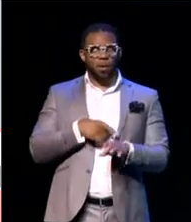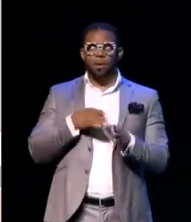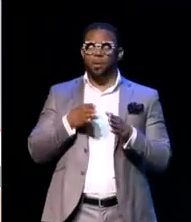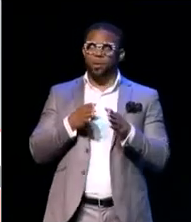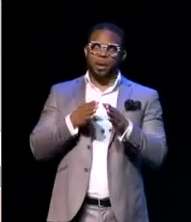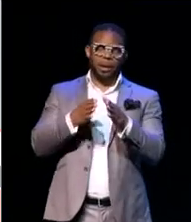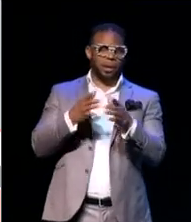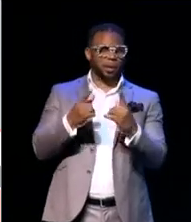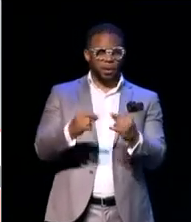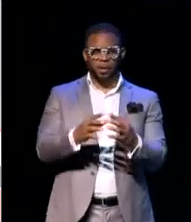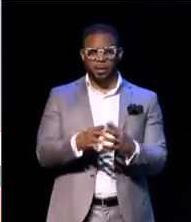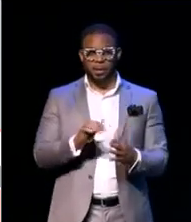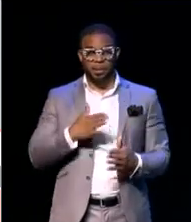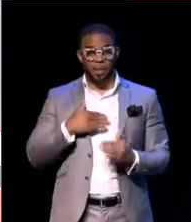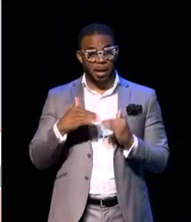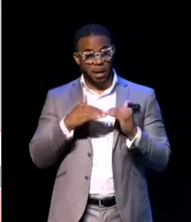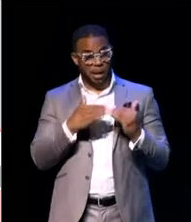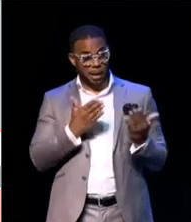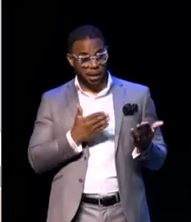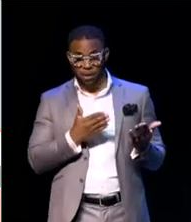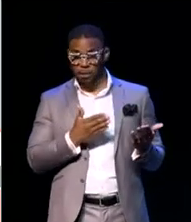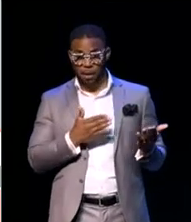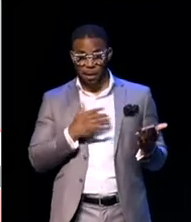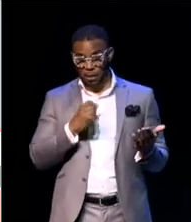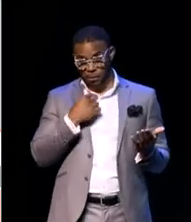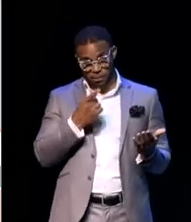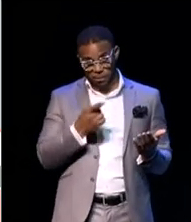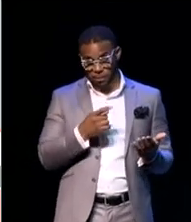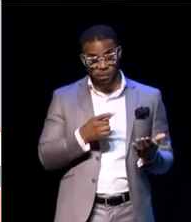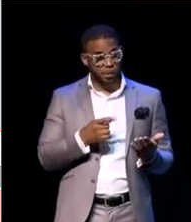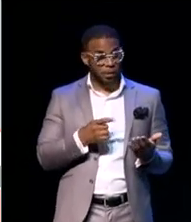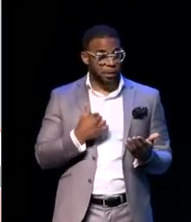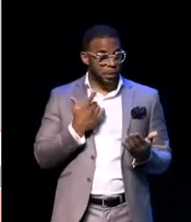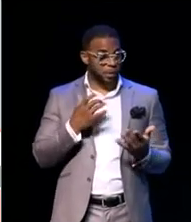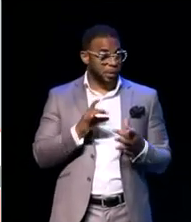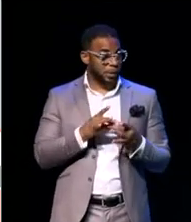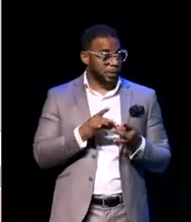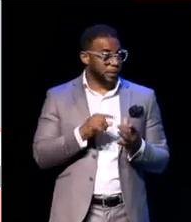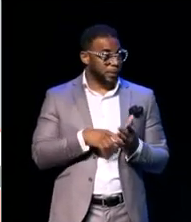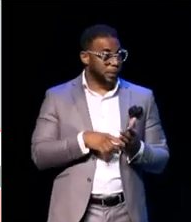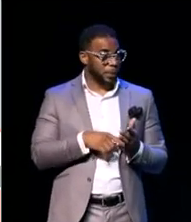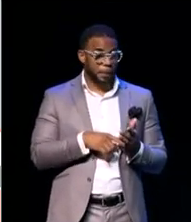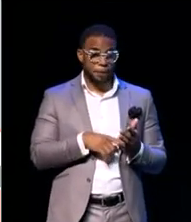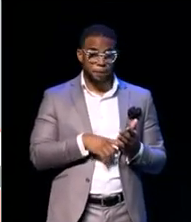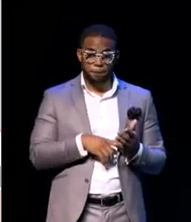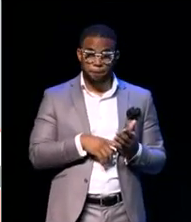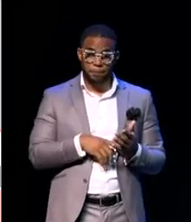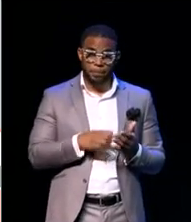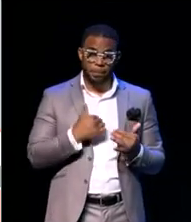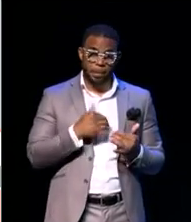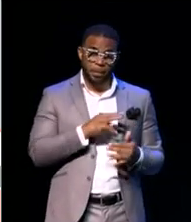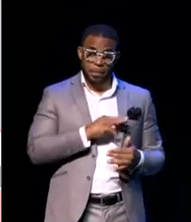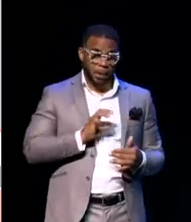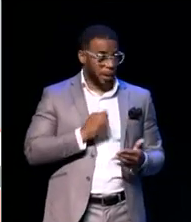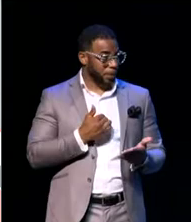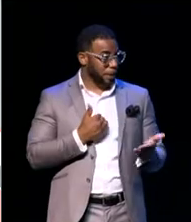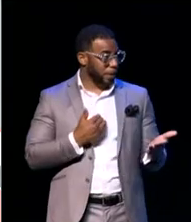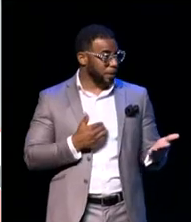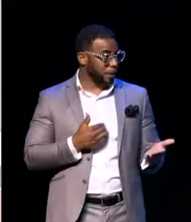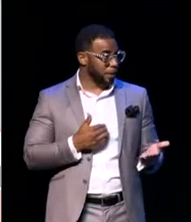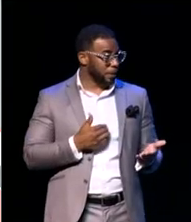way to go. And my colleague here, and I can tell you, and I just want to say this, having a mayor like we